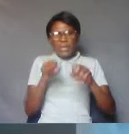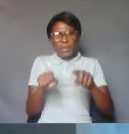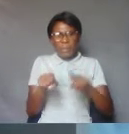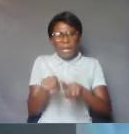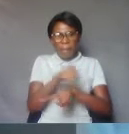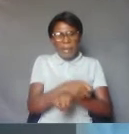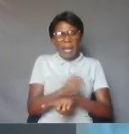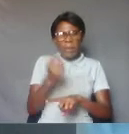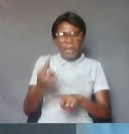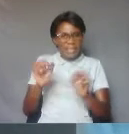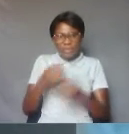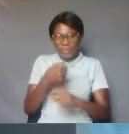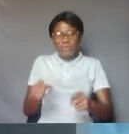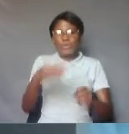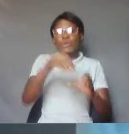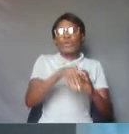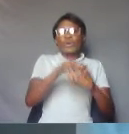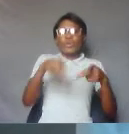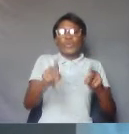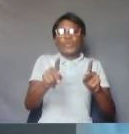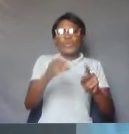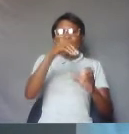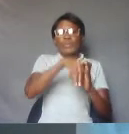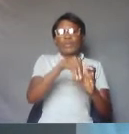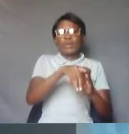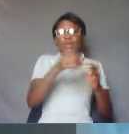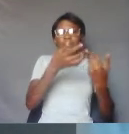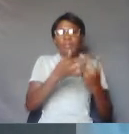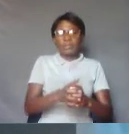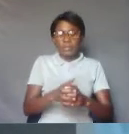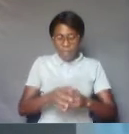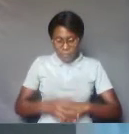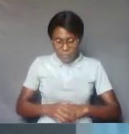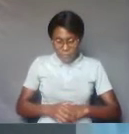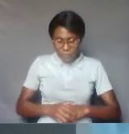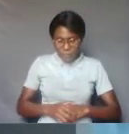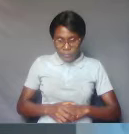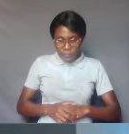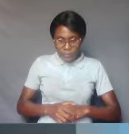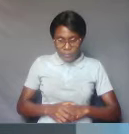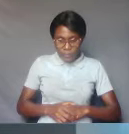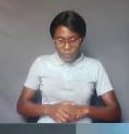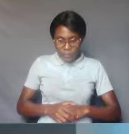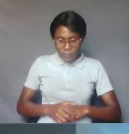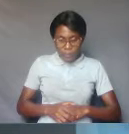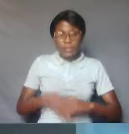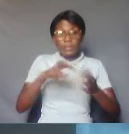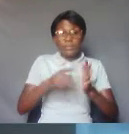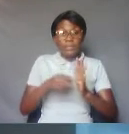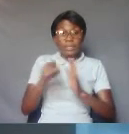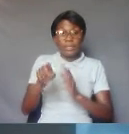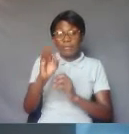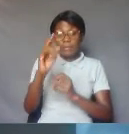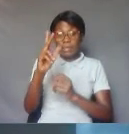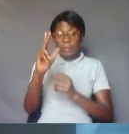No descendant of Aaron the priest who has a blemish shall come near to offer the Lord's offerings by fire. Since he has a blemish, he shall not come